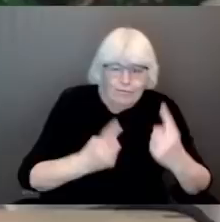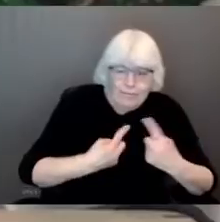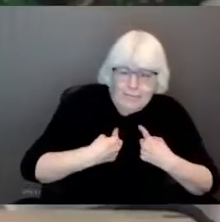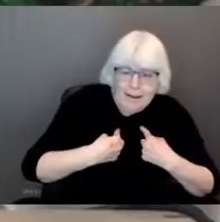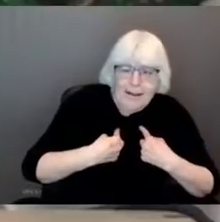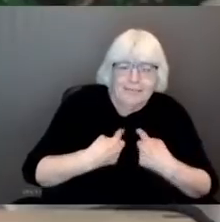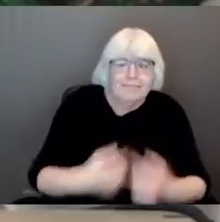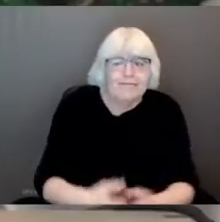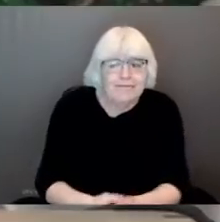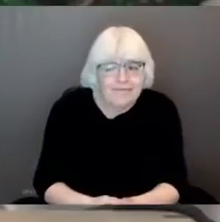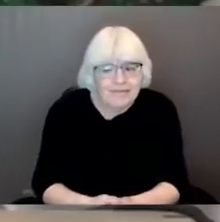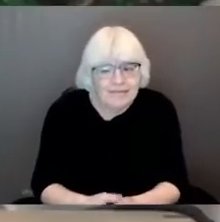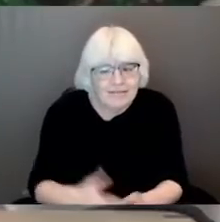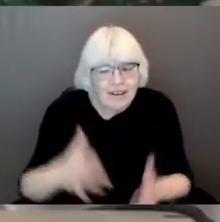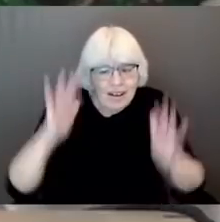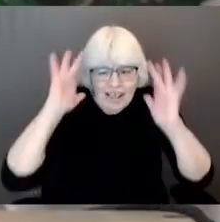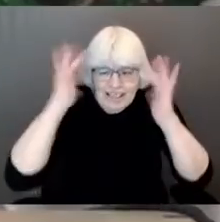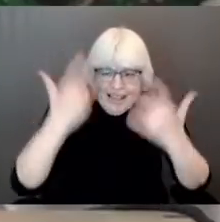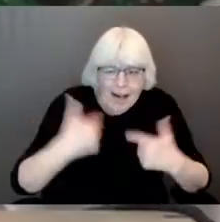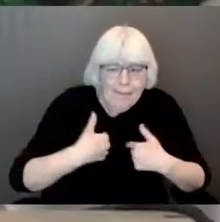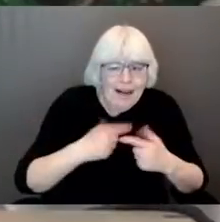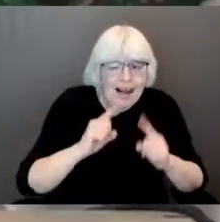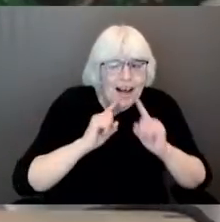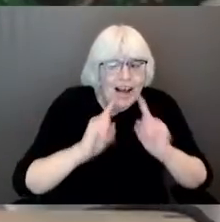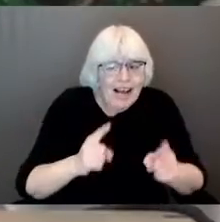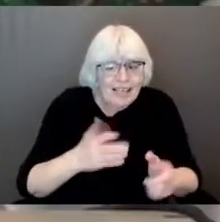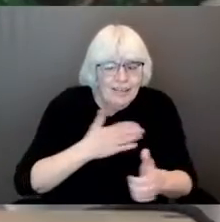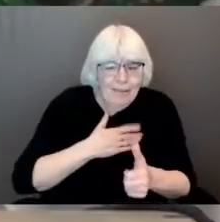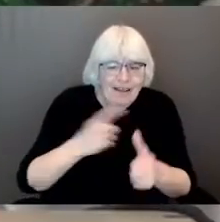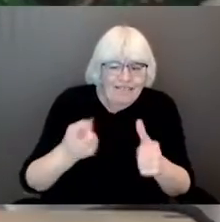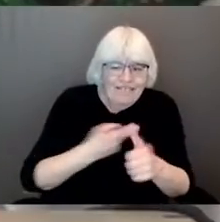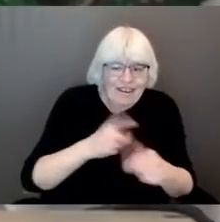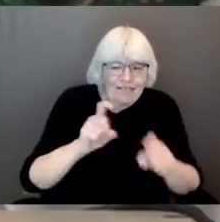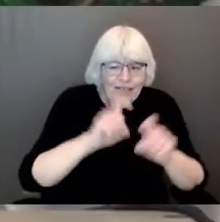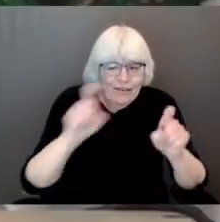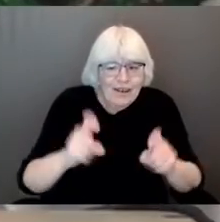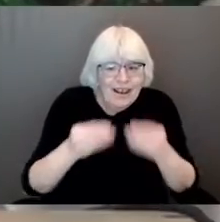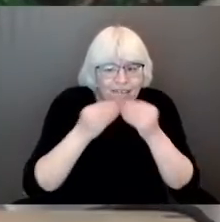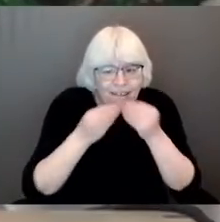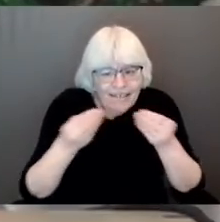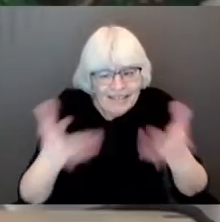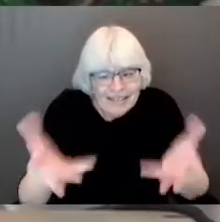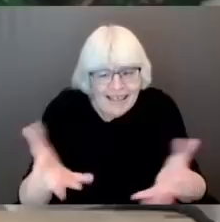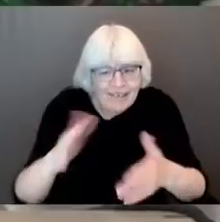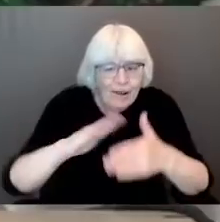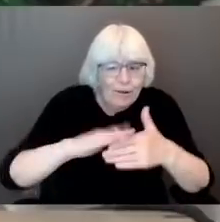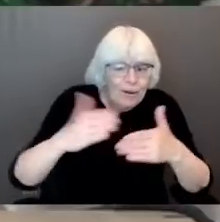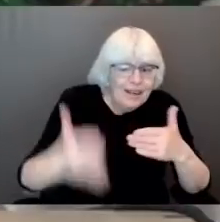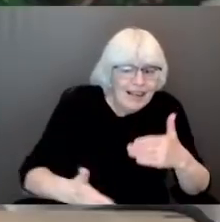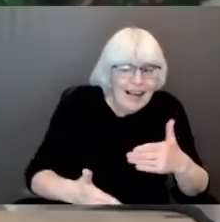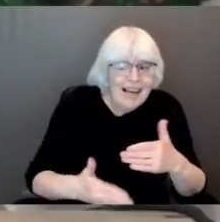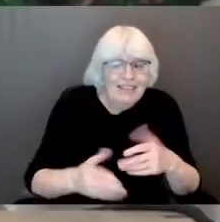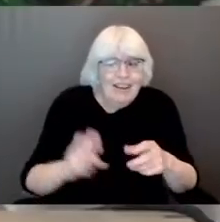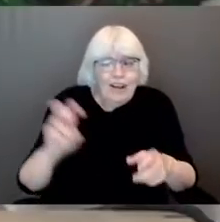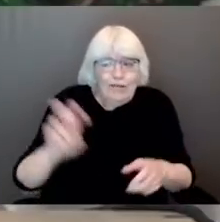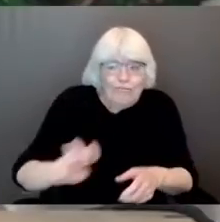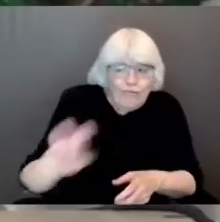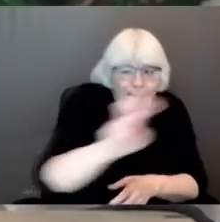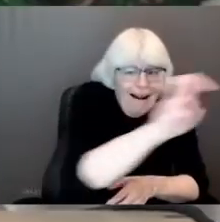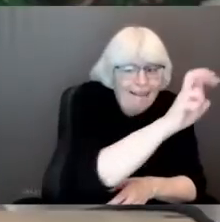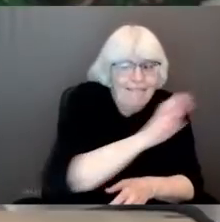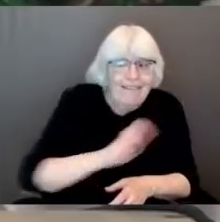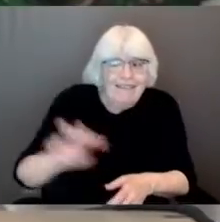question about this is Thanksgiving weekend. There's going to be people traveling to see loved ones, so that question's answered. But you